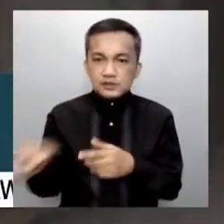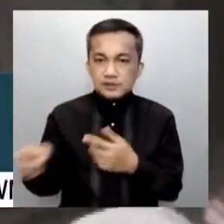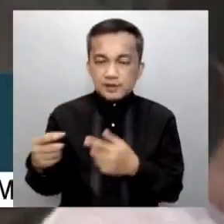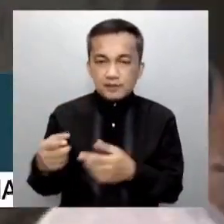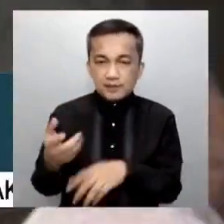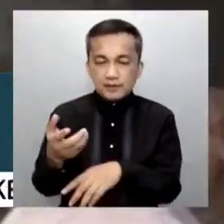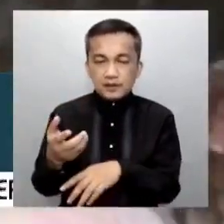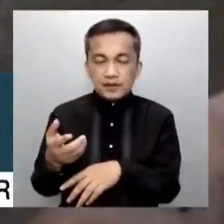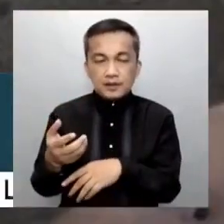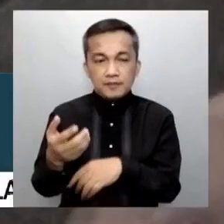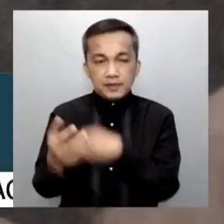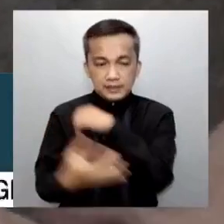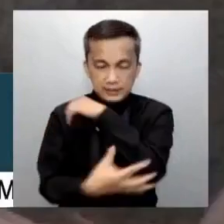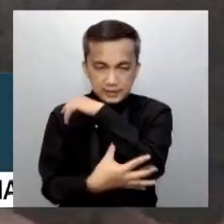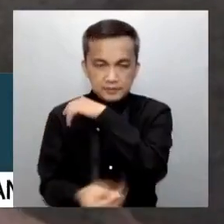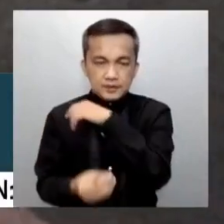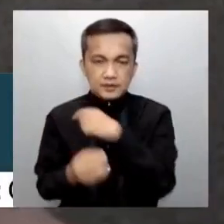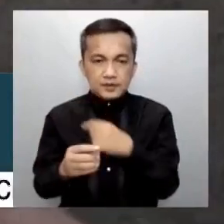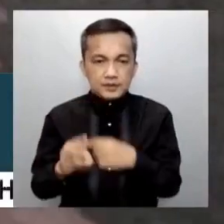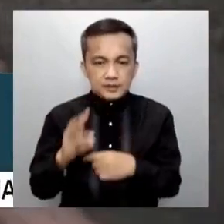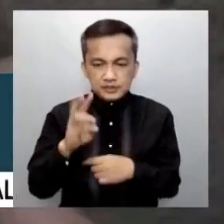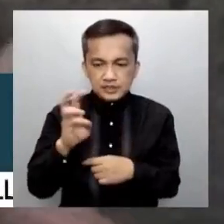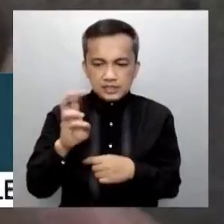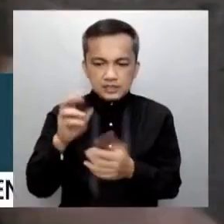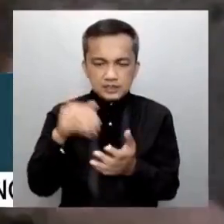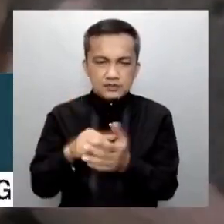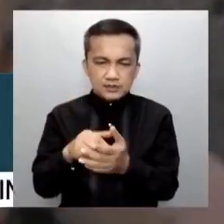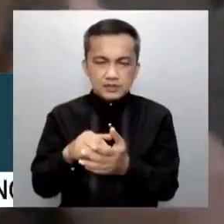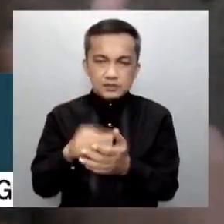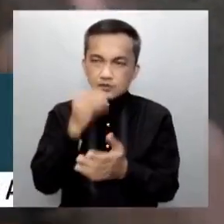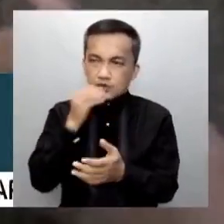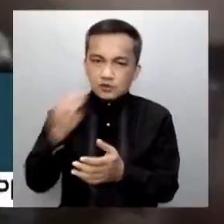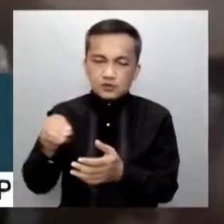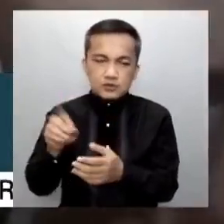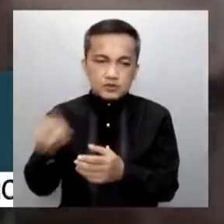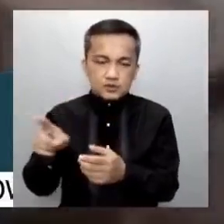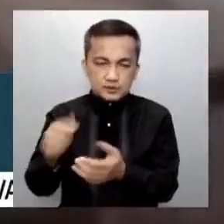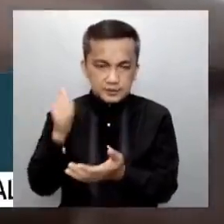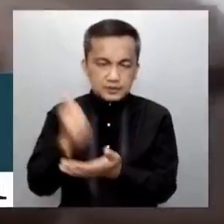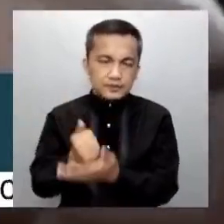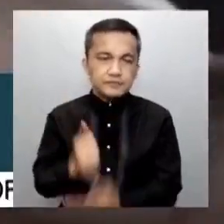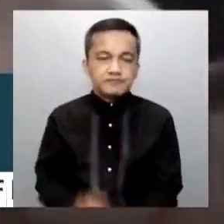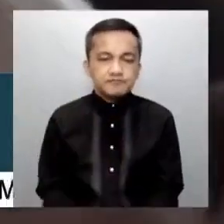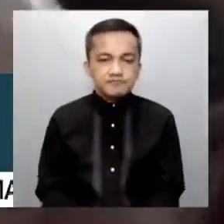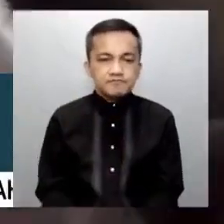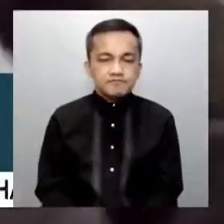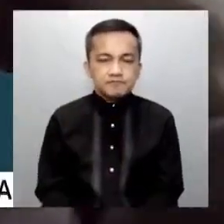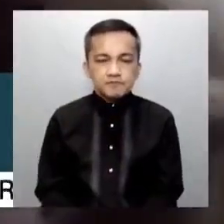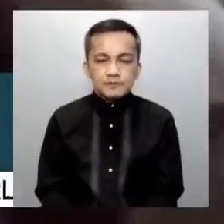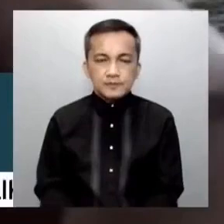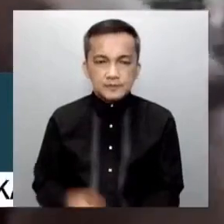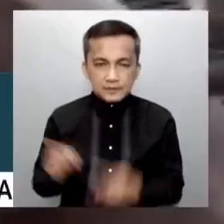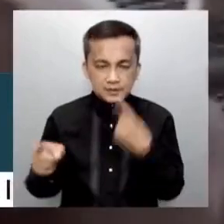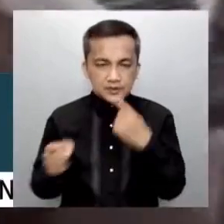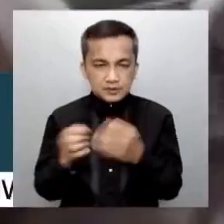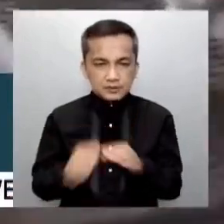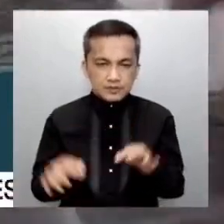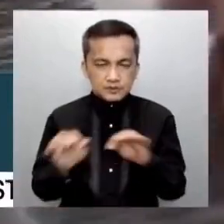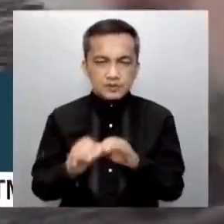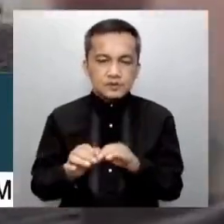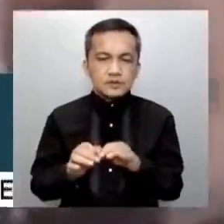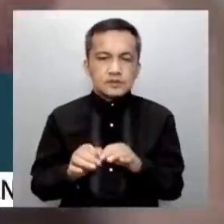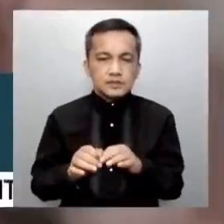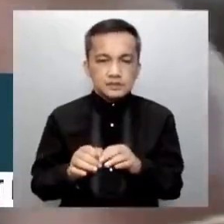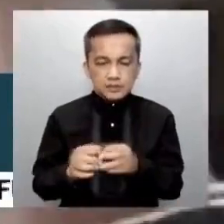of 600,000 shots will be ordered once approved. This will be beneficial for the livestock industry as